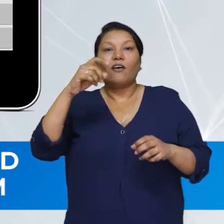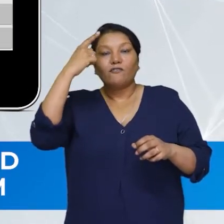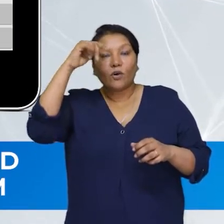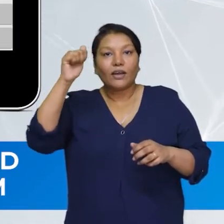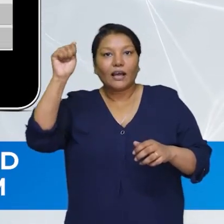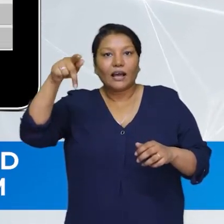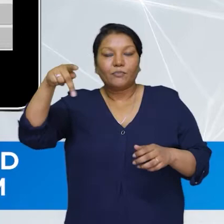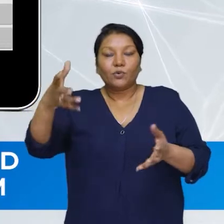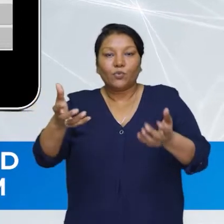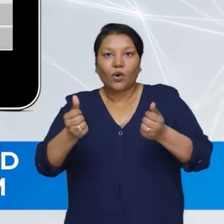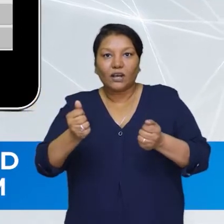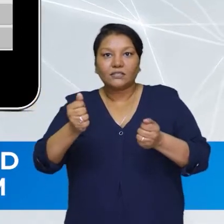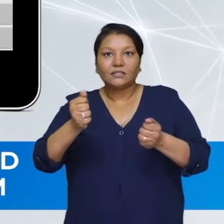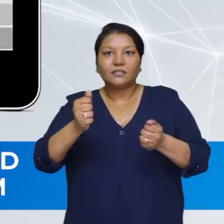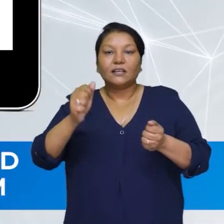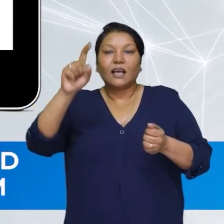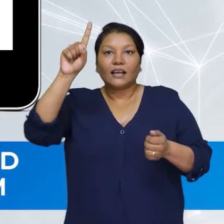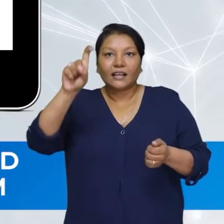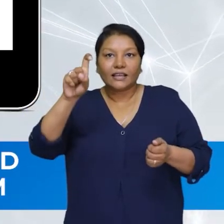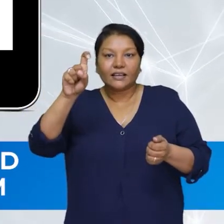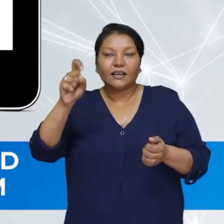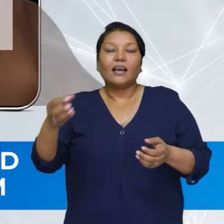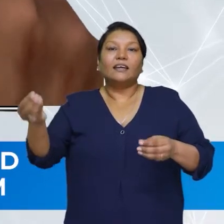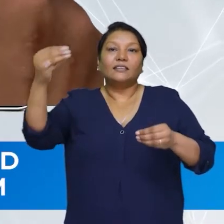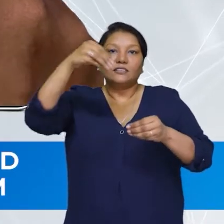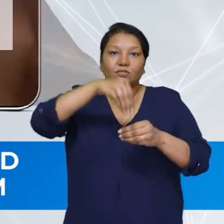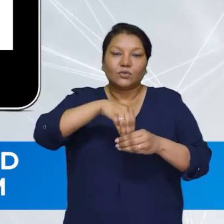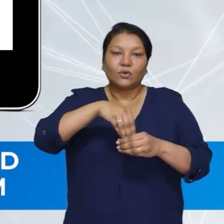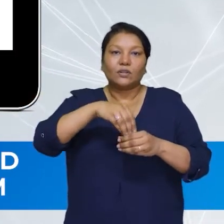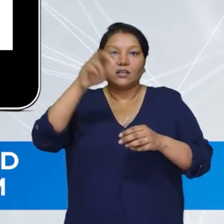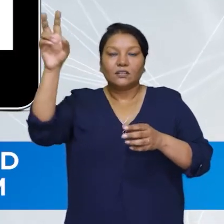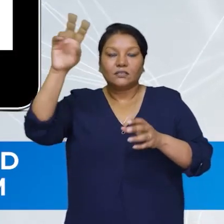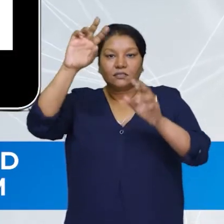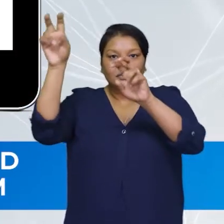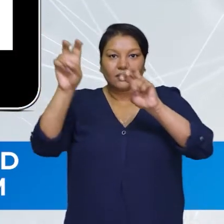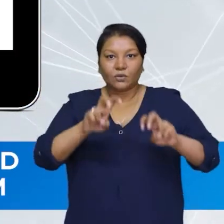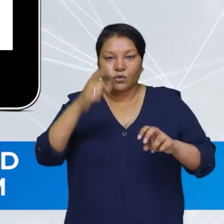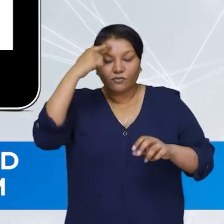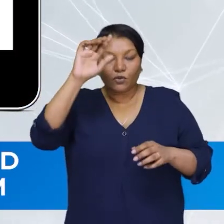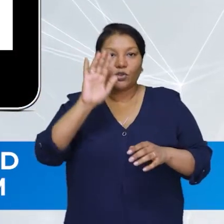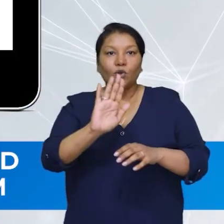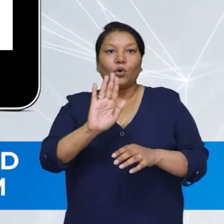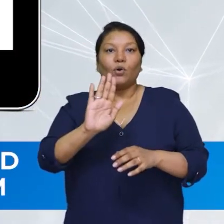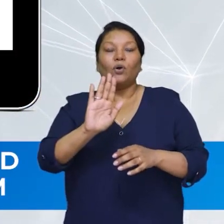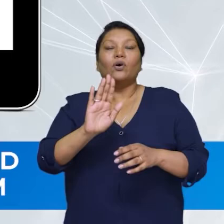in Google Play to find the app you want and select Install.